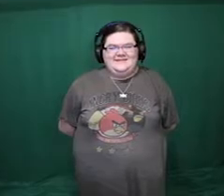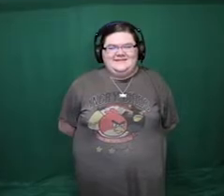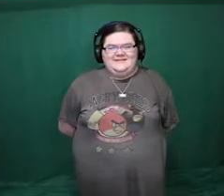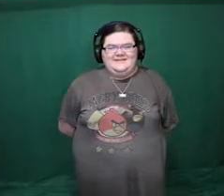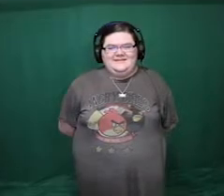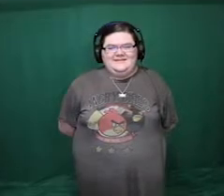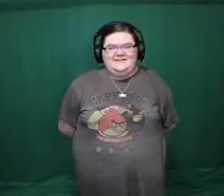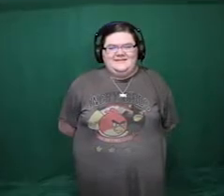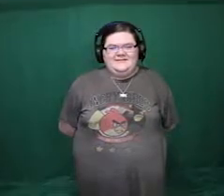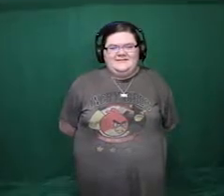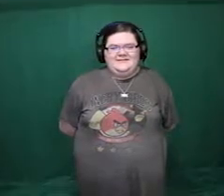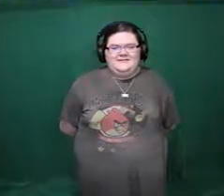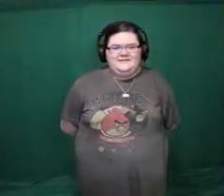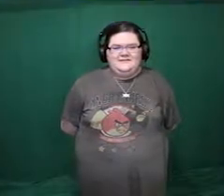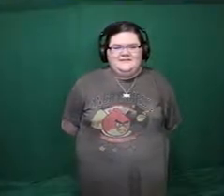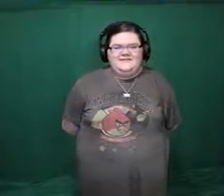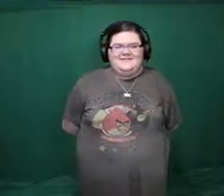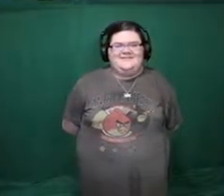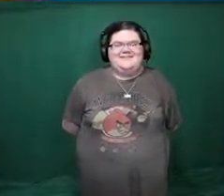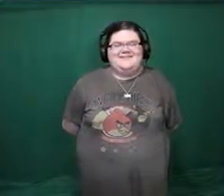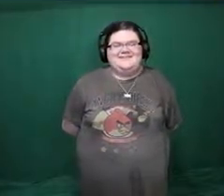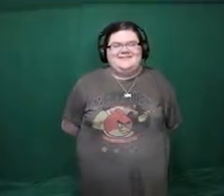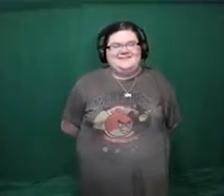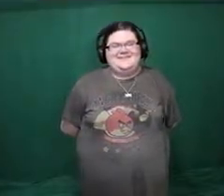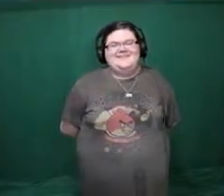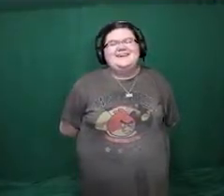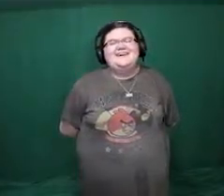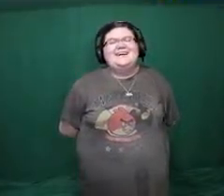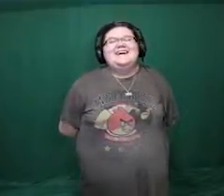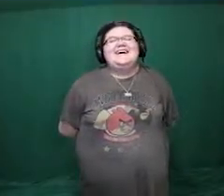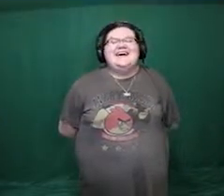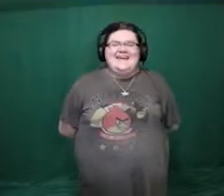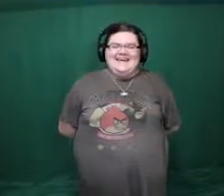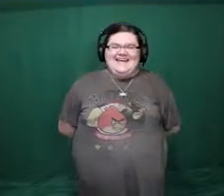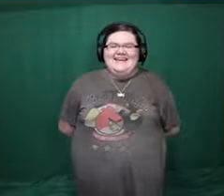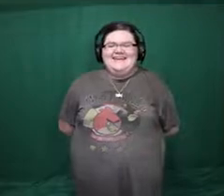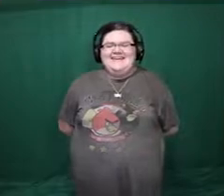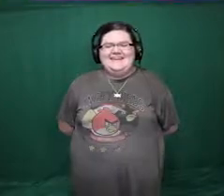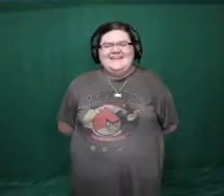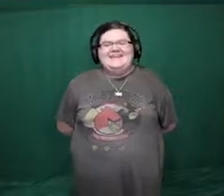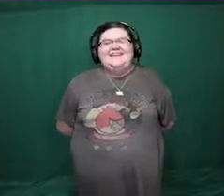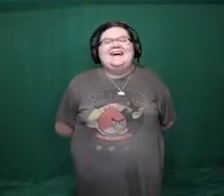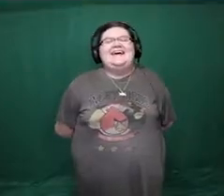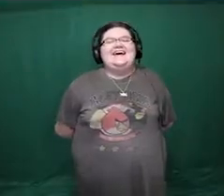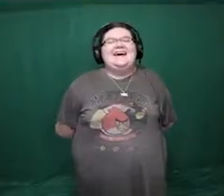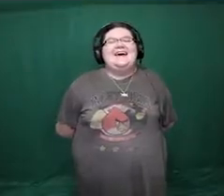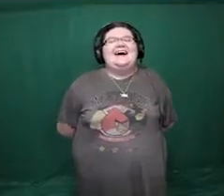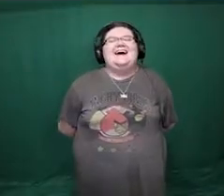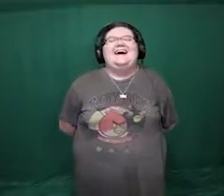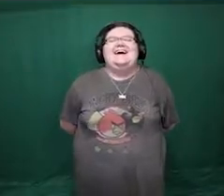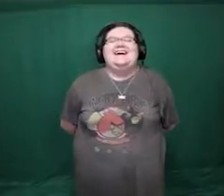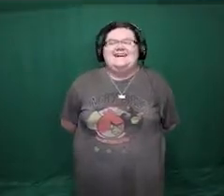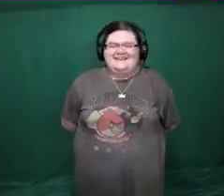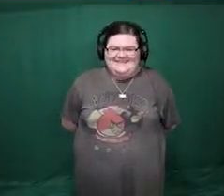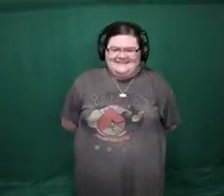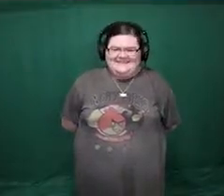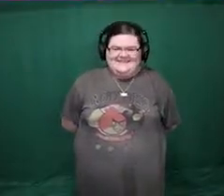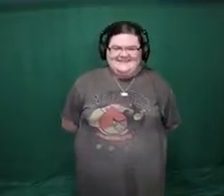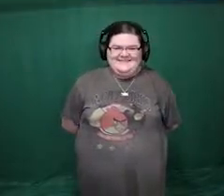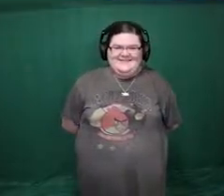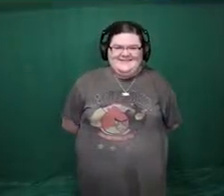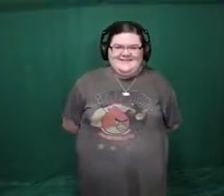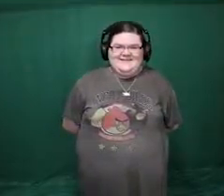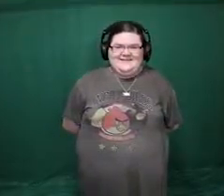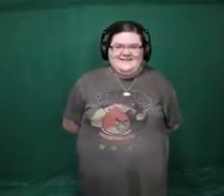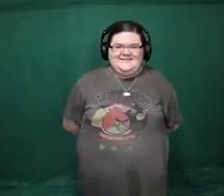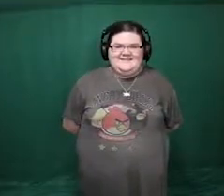we all stand down here, we'll be fine. We're stronger together. We're stronger together, and they don't get that. These kids, like you said. Who's with me? Who's